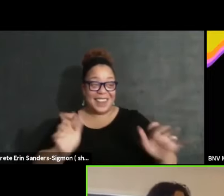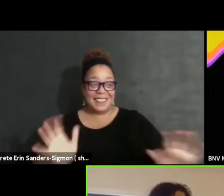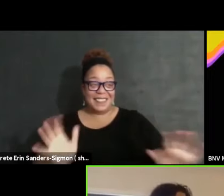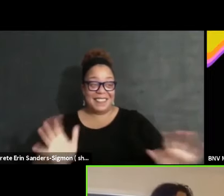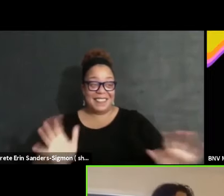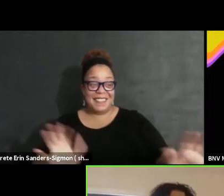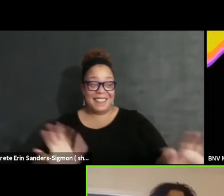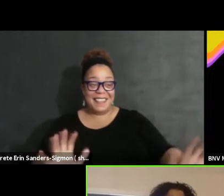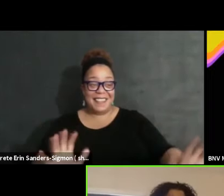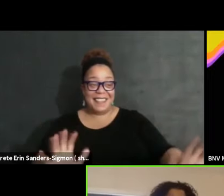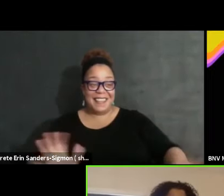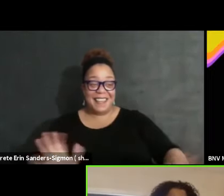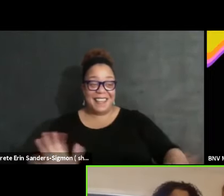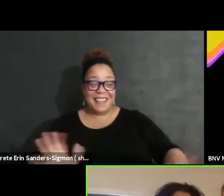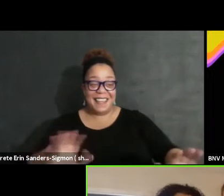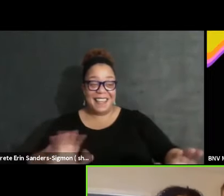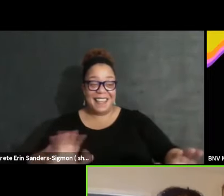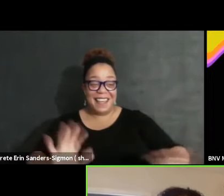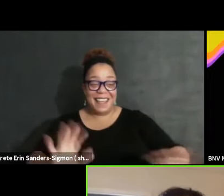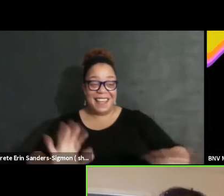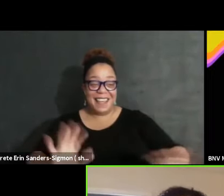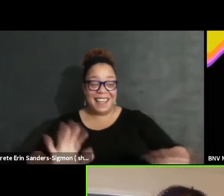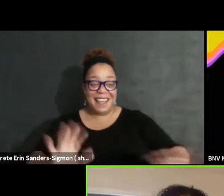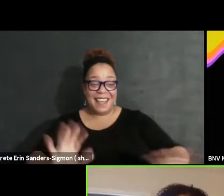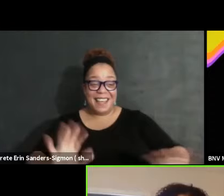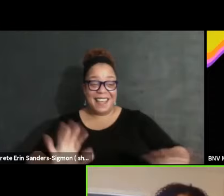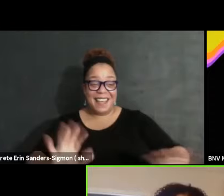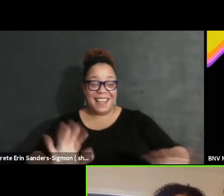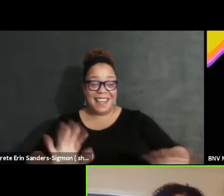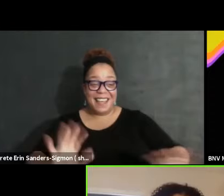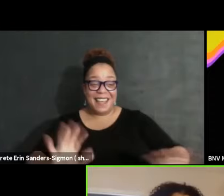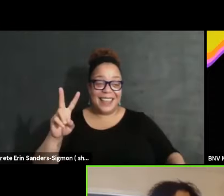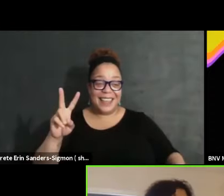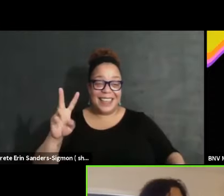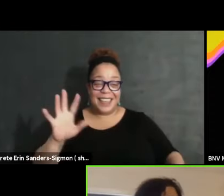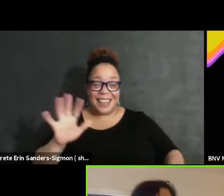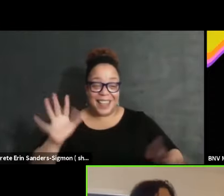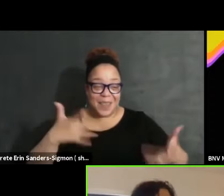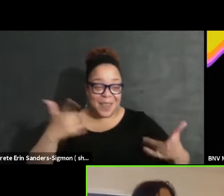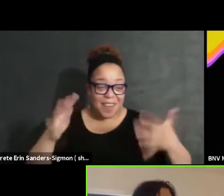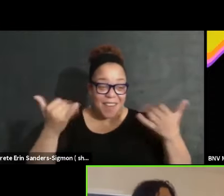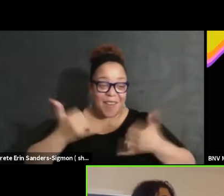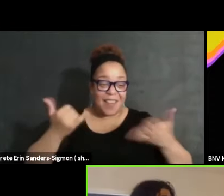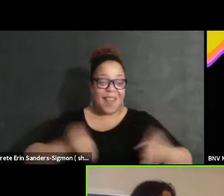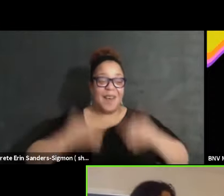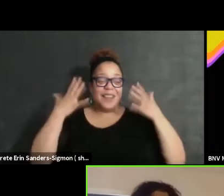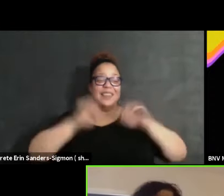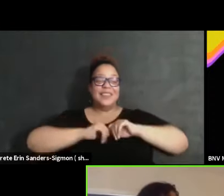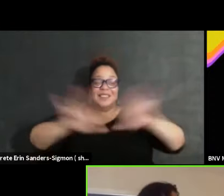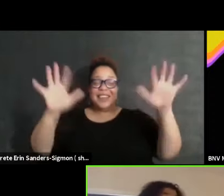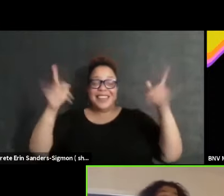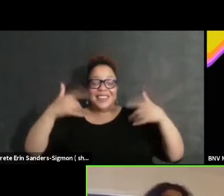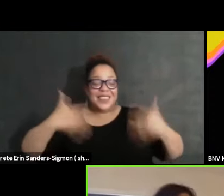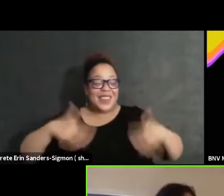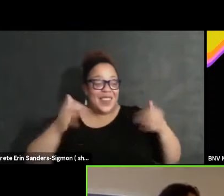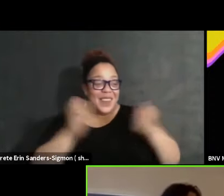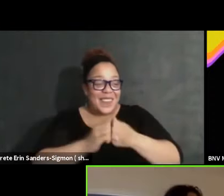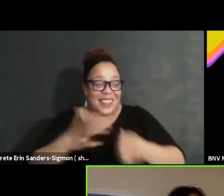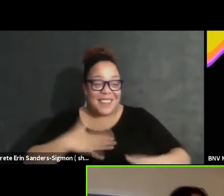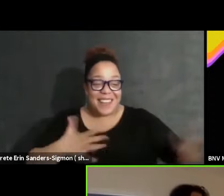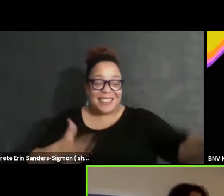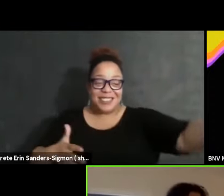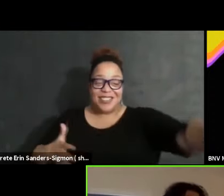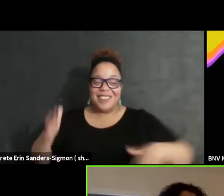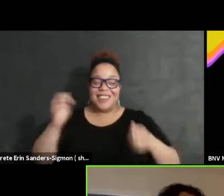new voices. Yeah. Well, I'm watching. Well, we're. Who's up? Well, I'm inspiring them right now with my words of wisdom. You're talking. We're. Yeah, this is